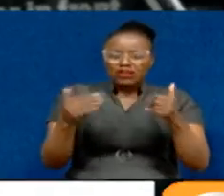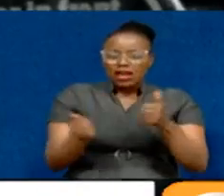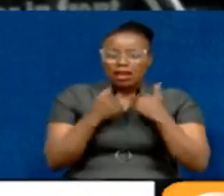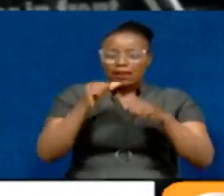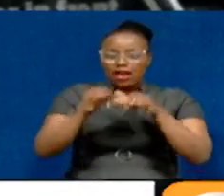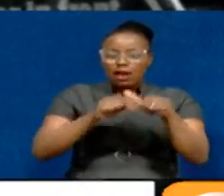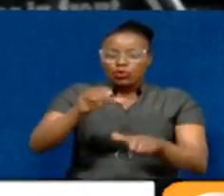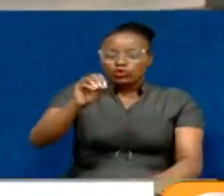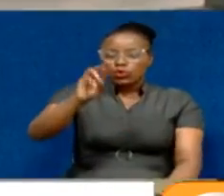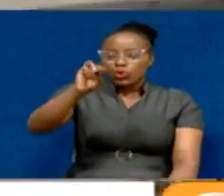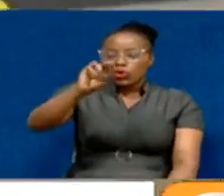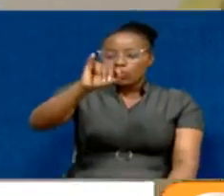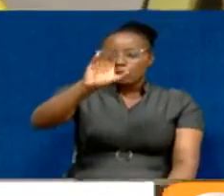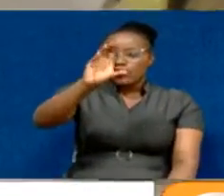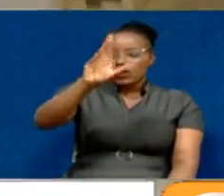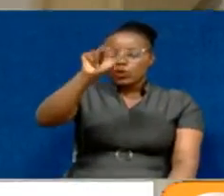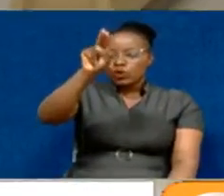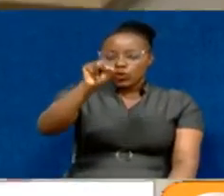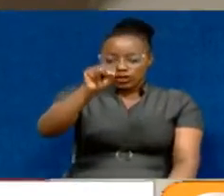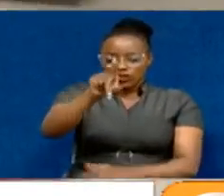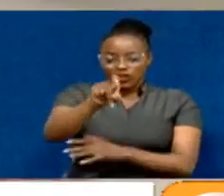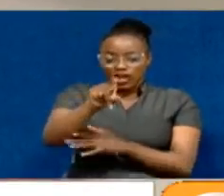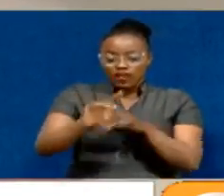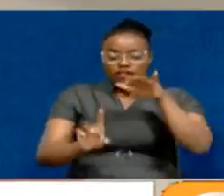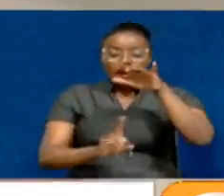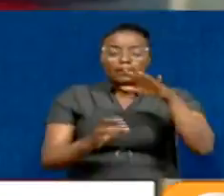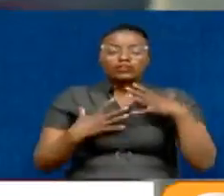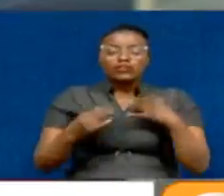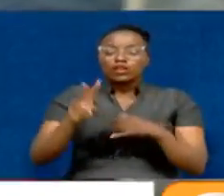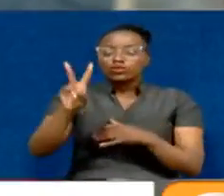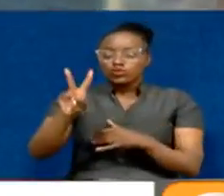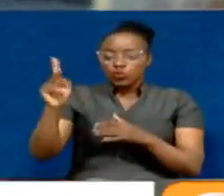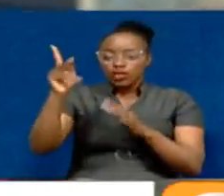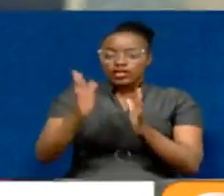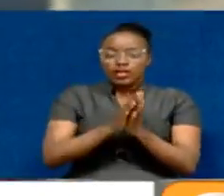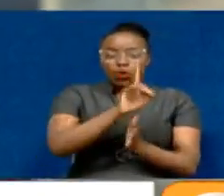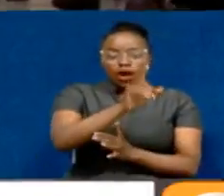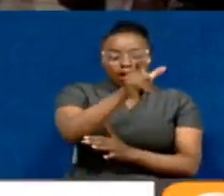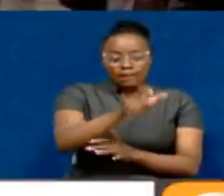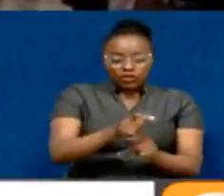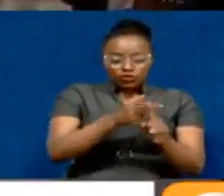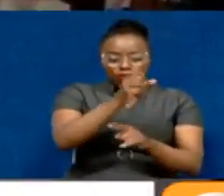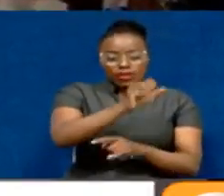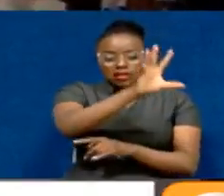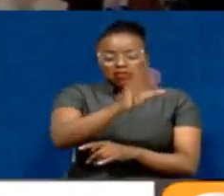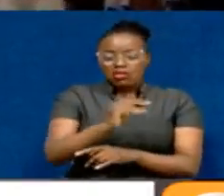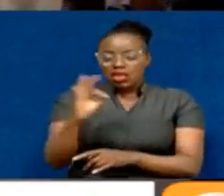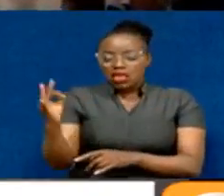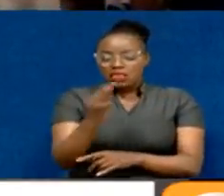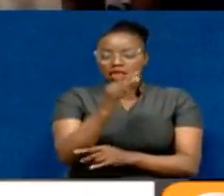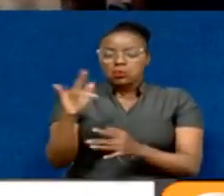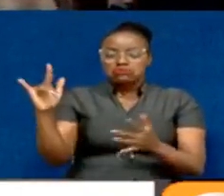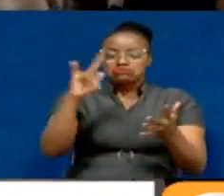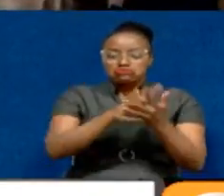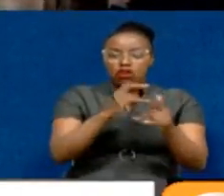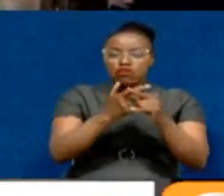variant in the country. According to the Ministry of Health, the three, two Kenyans and one South African national, were traveling from South Africa before they